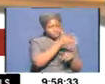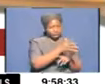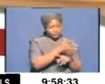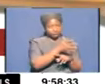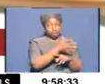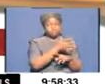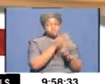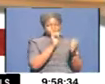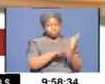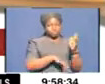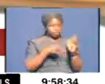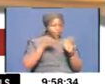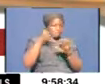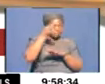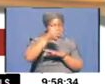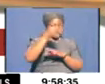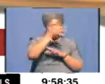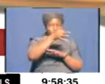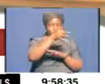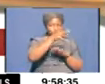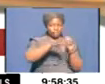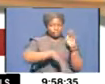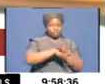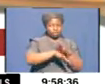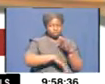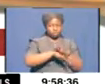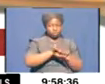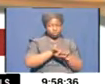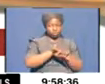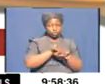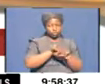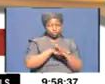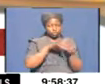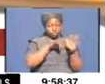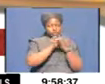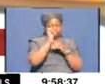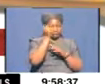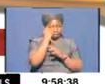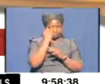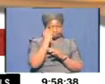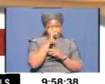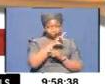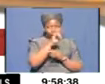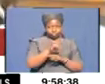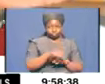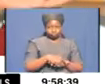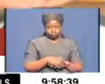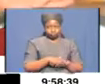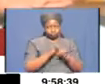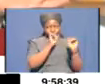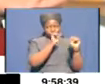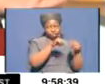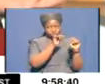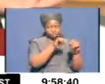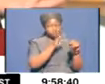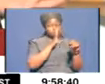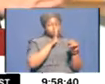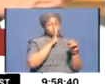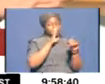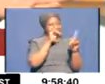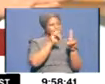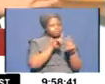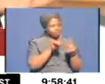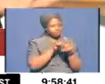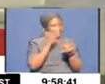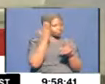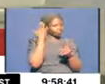is the future of football in Kenya? Can we be what we were 20, 30